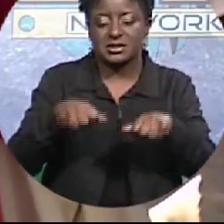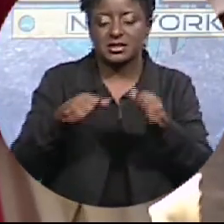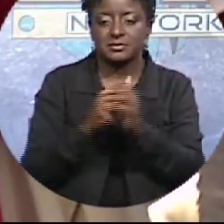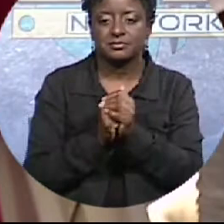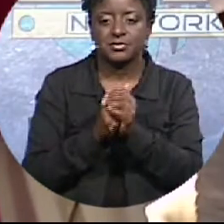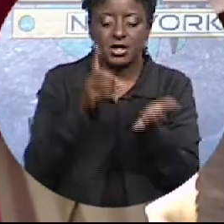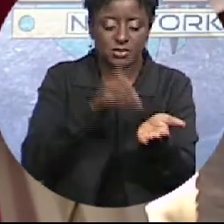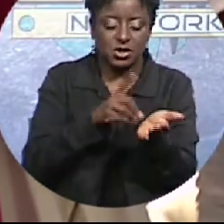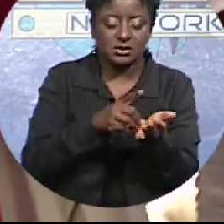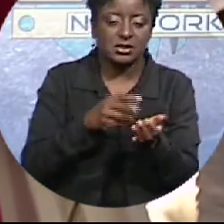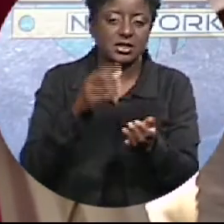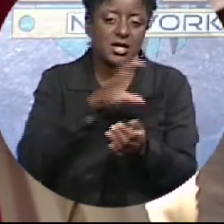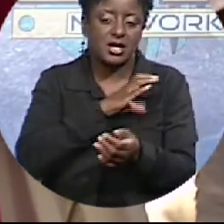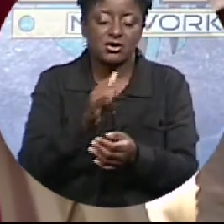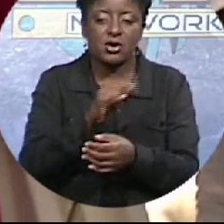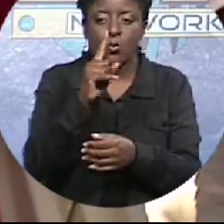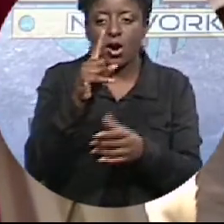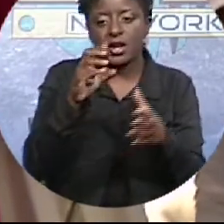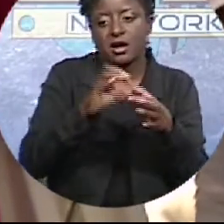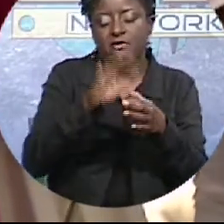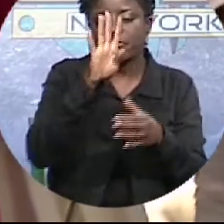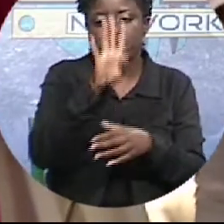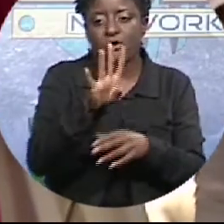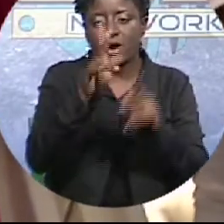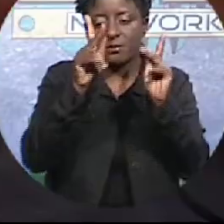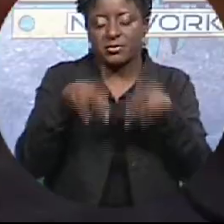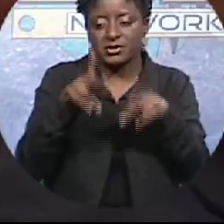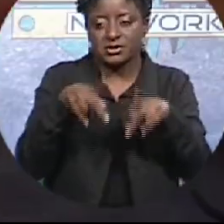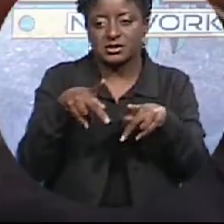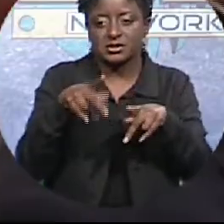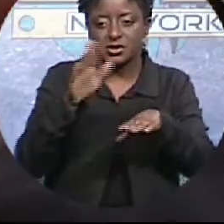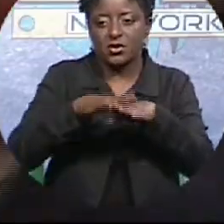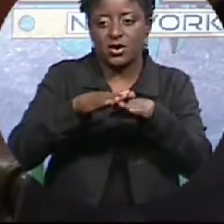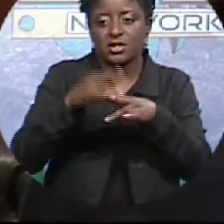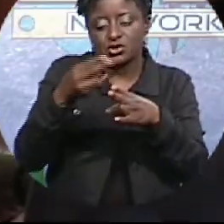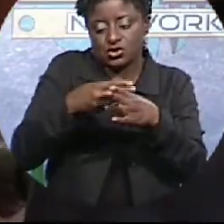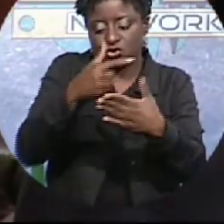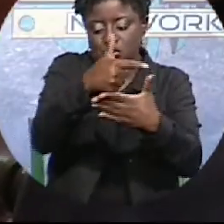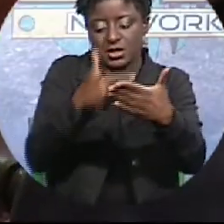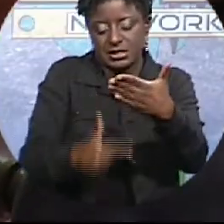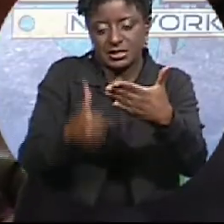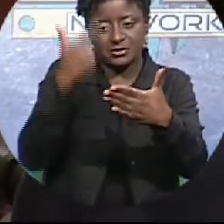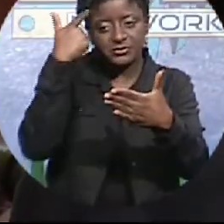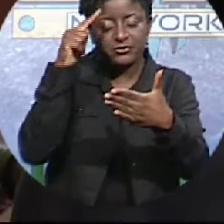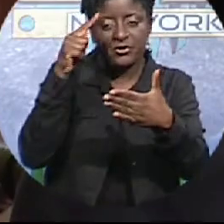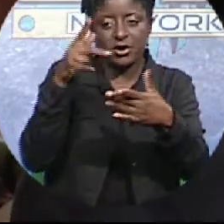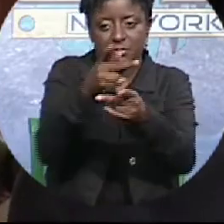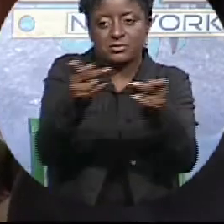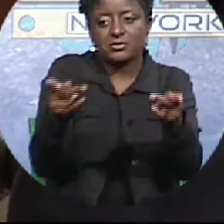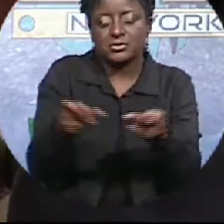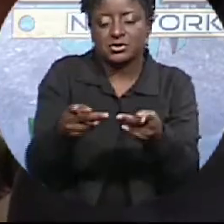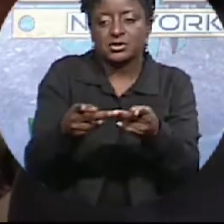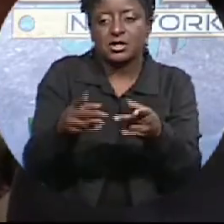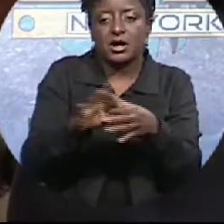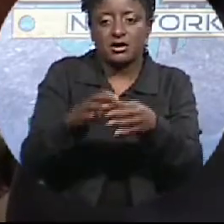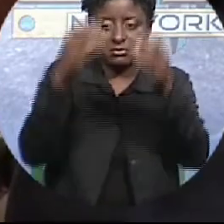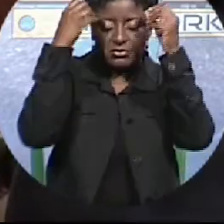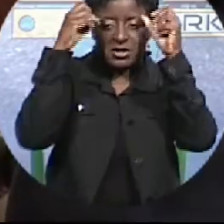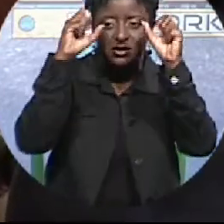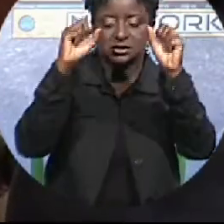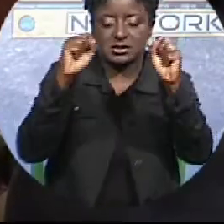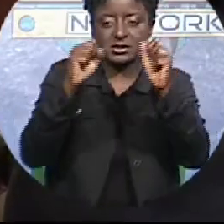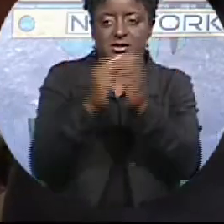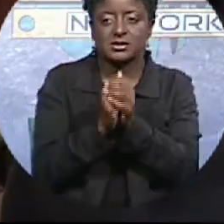Dr. Carey is one of four candidates shortlisted for the position of president. COBA's presidential advisor Ashley Knowles and student